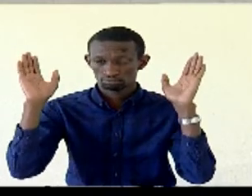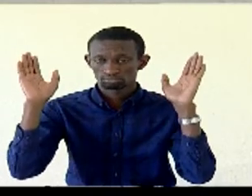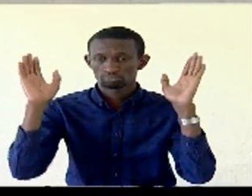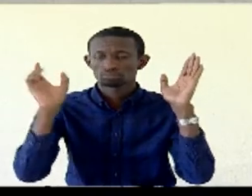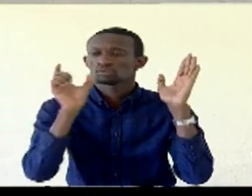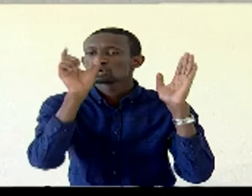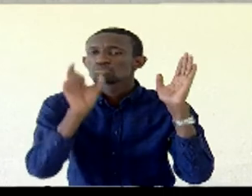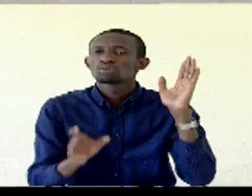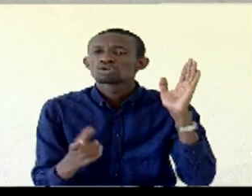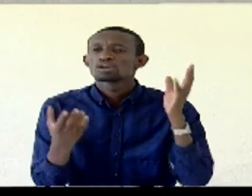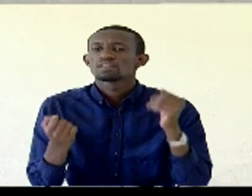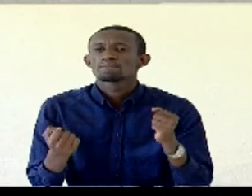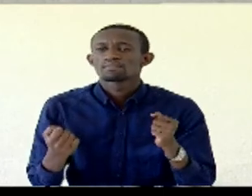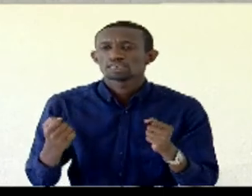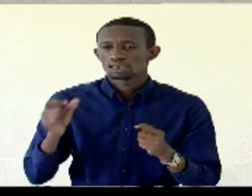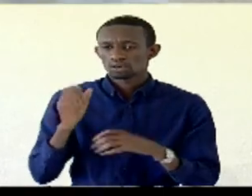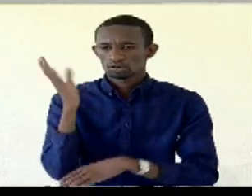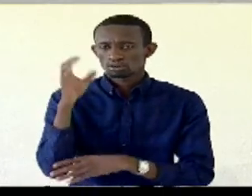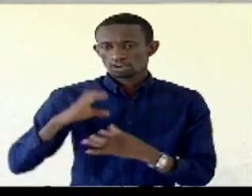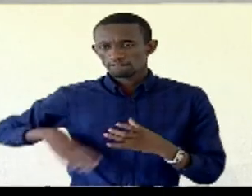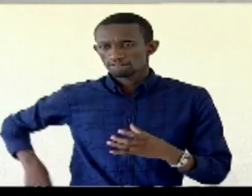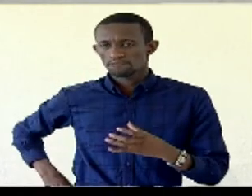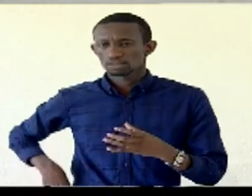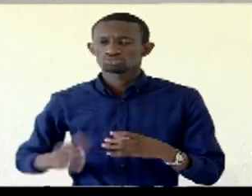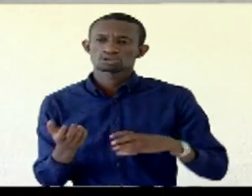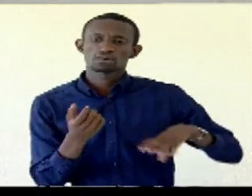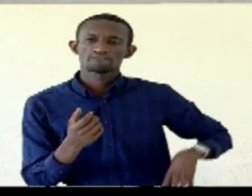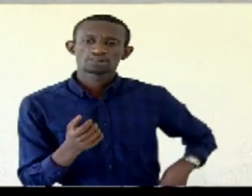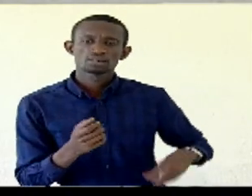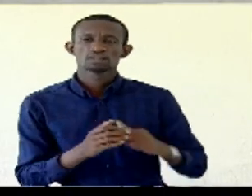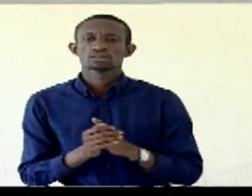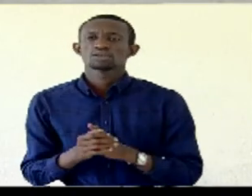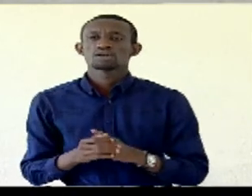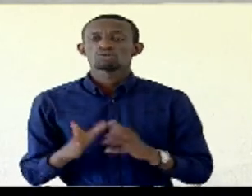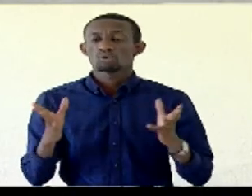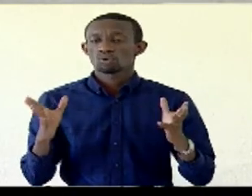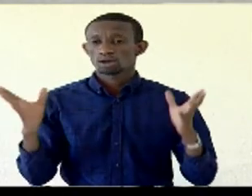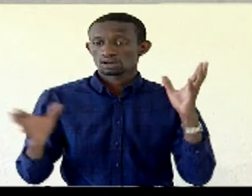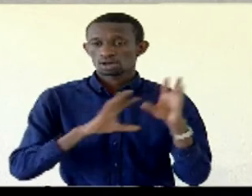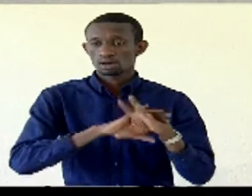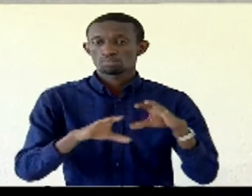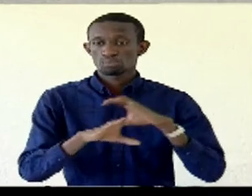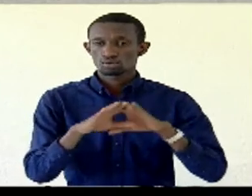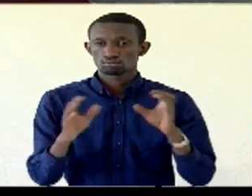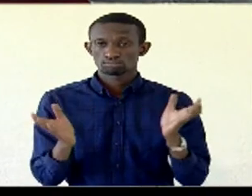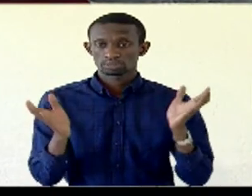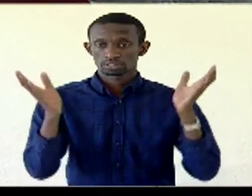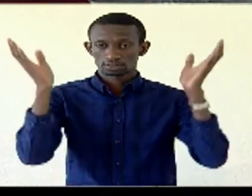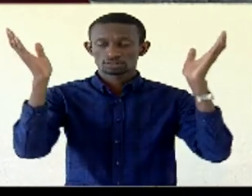me here, and another one holds me here by the arms, and they pull me